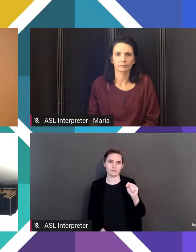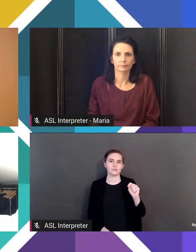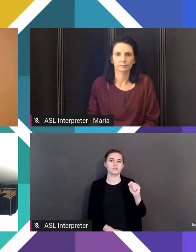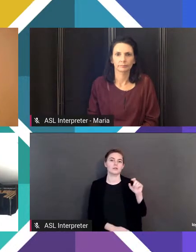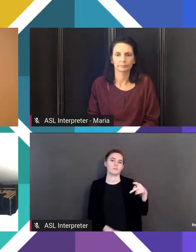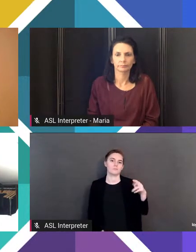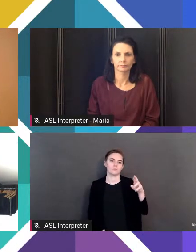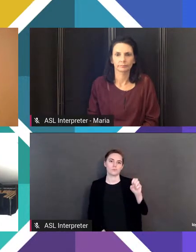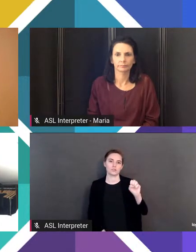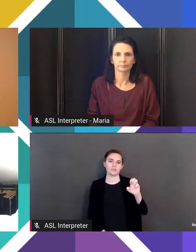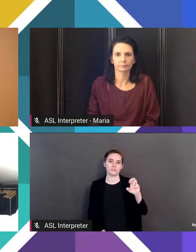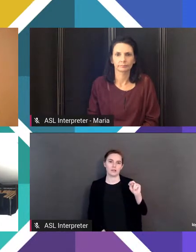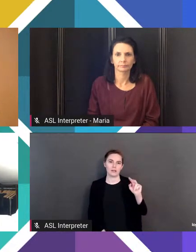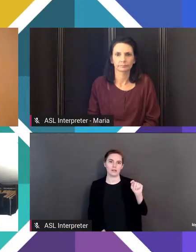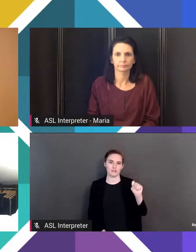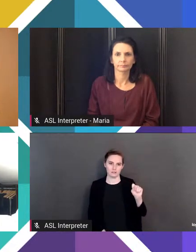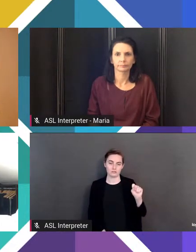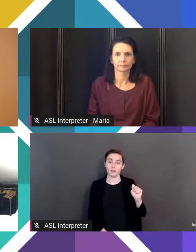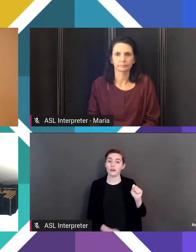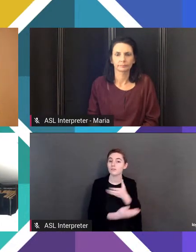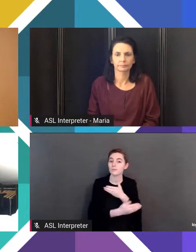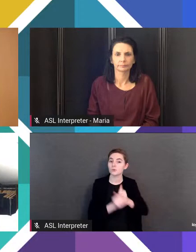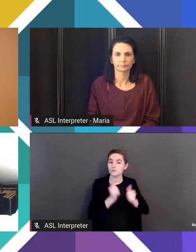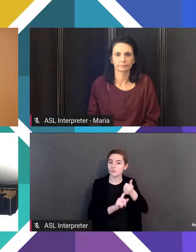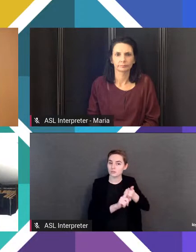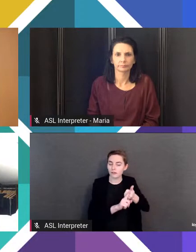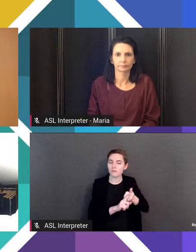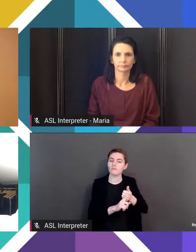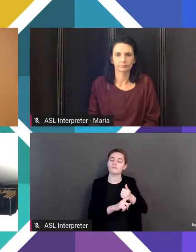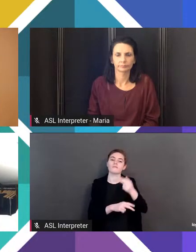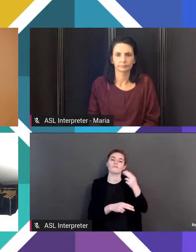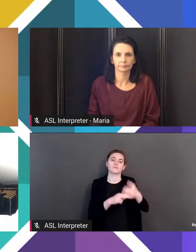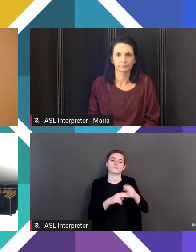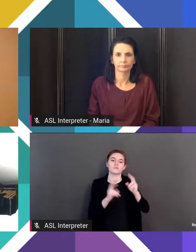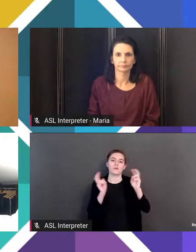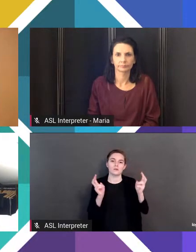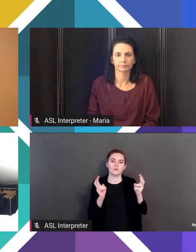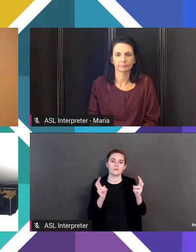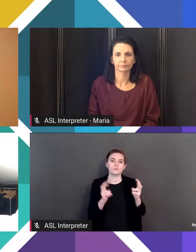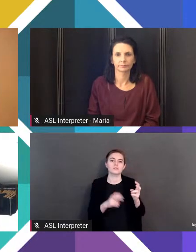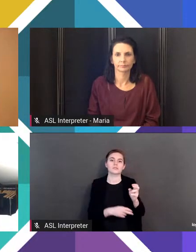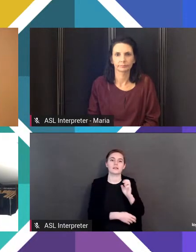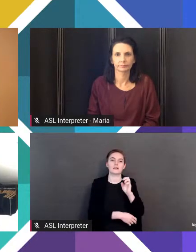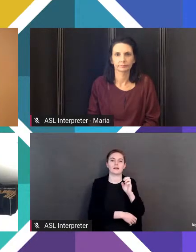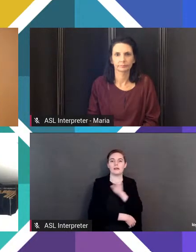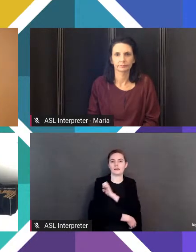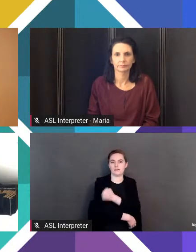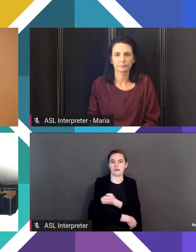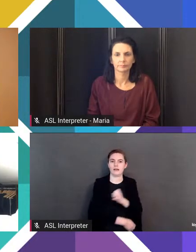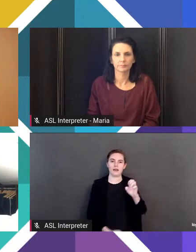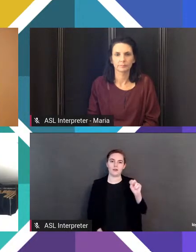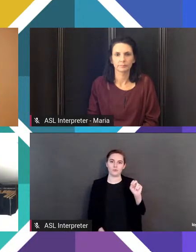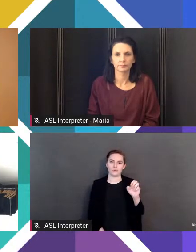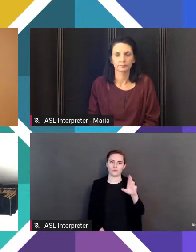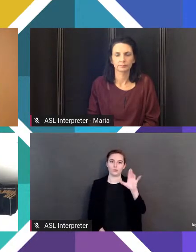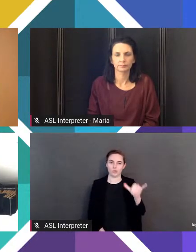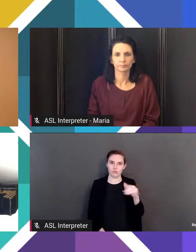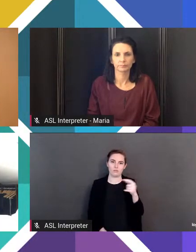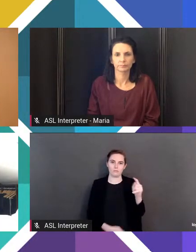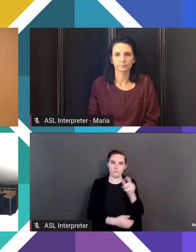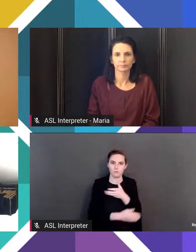Musical. And I bought tickets to this on a whim. And it didn't seem like, you know, like